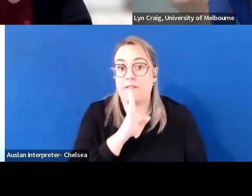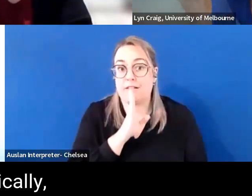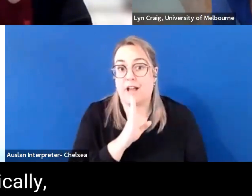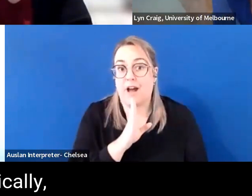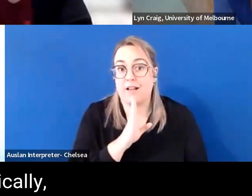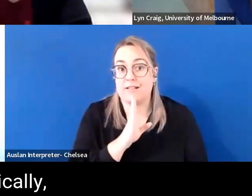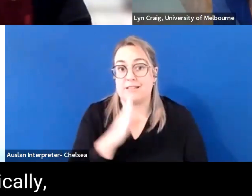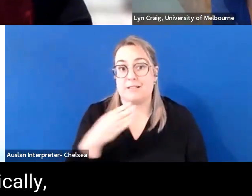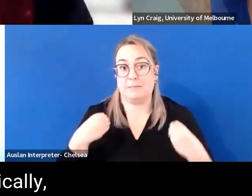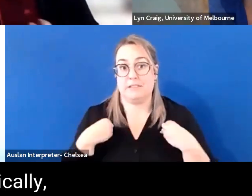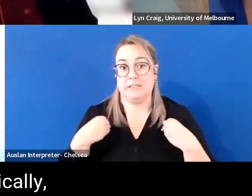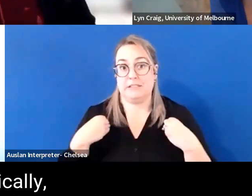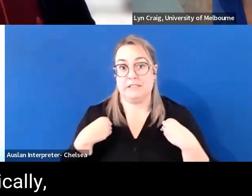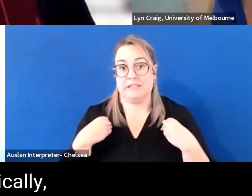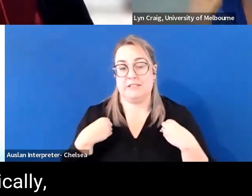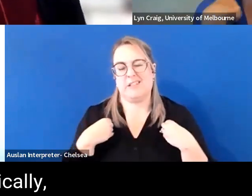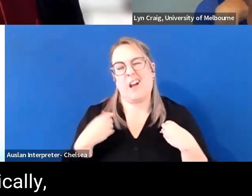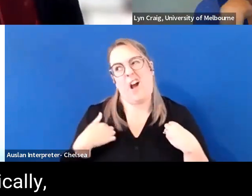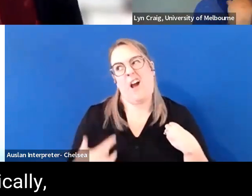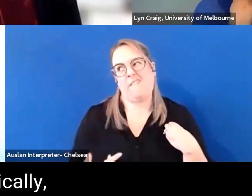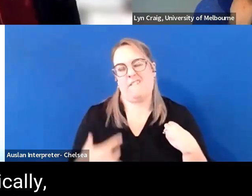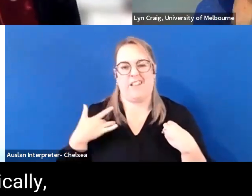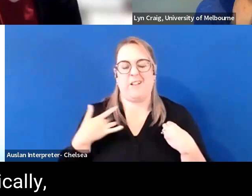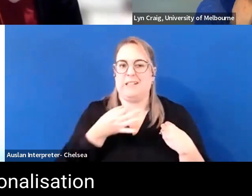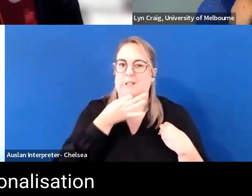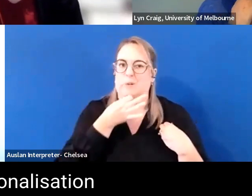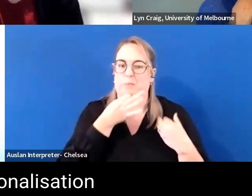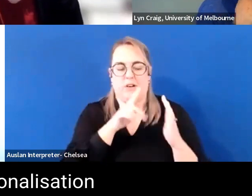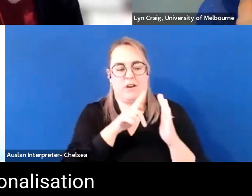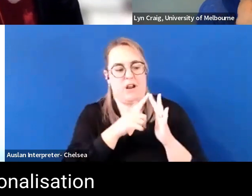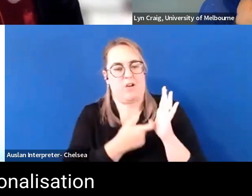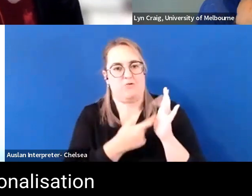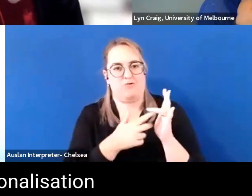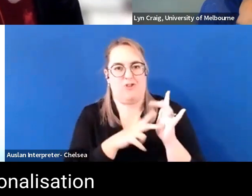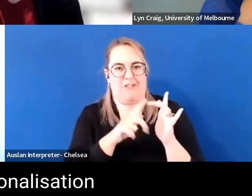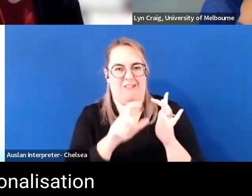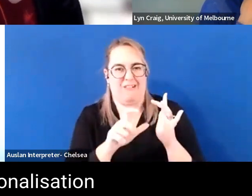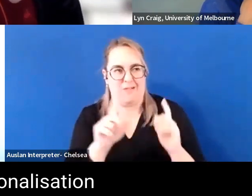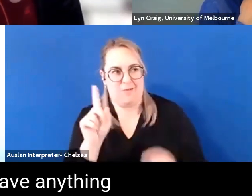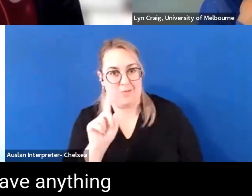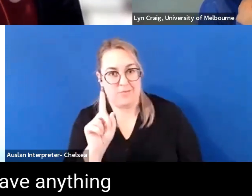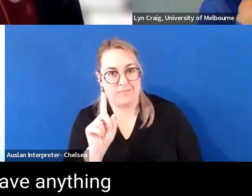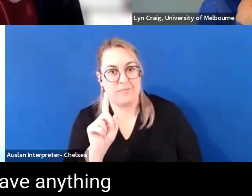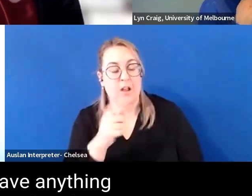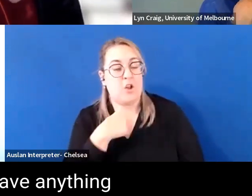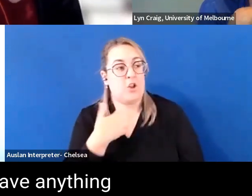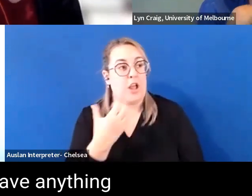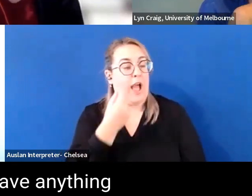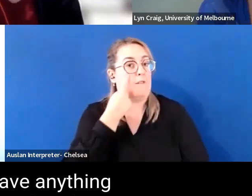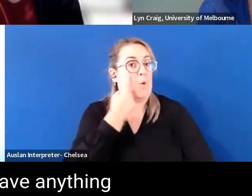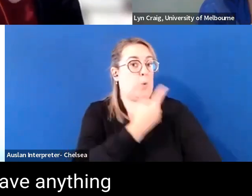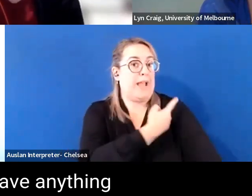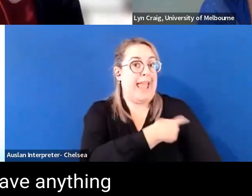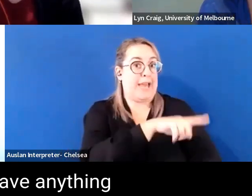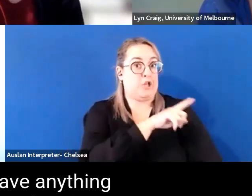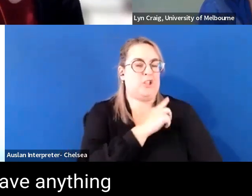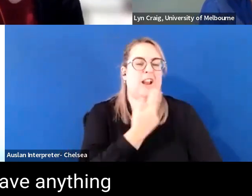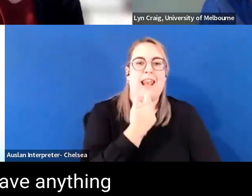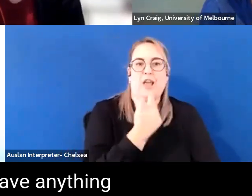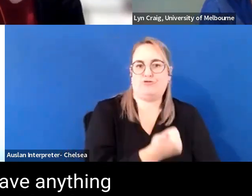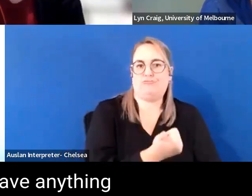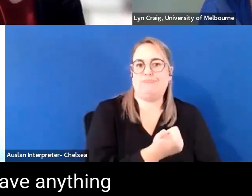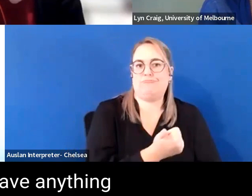it's ironically probably the earliest candidate for renationalisation is energy now. But if you have anything that is